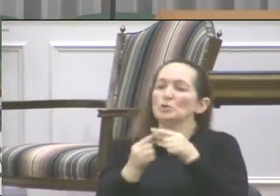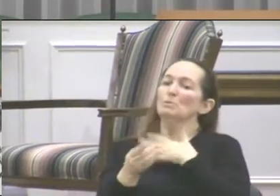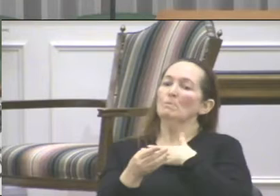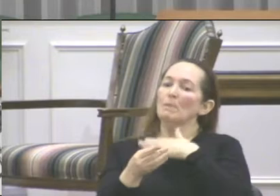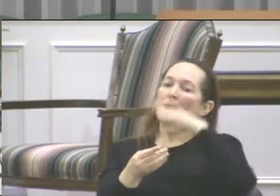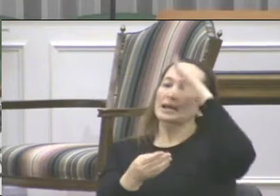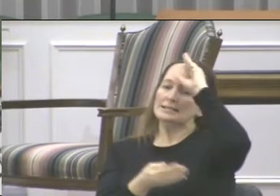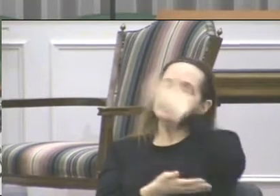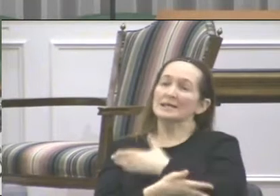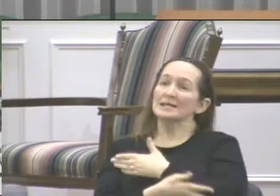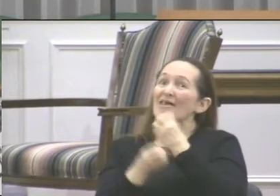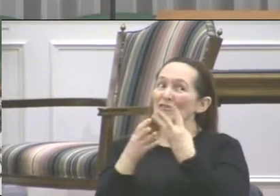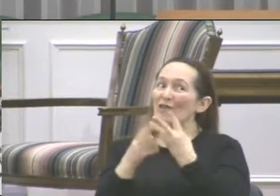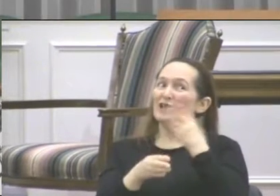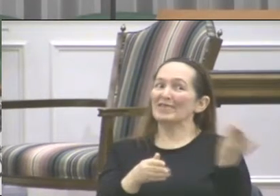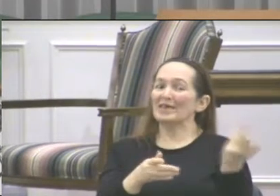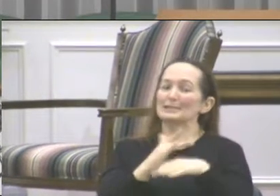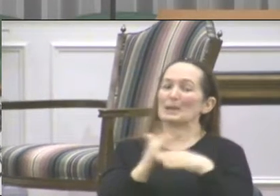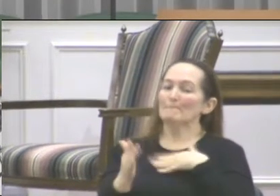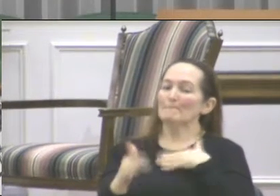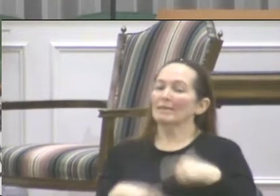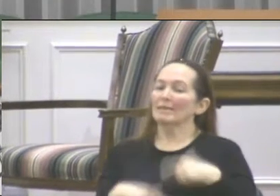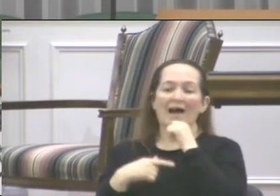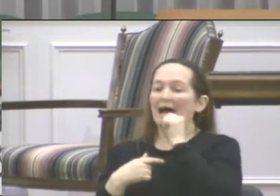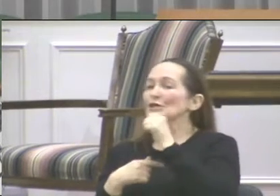want them to pick up on.